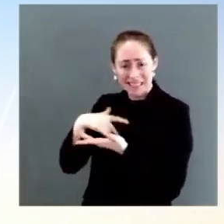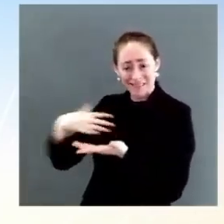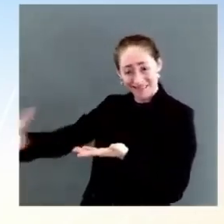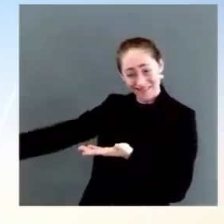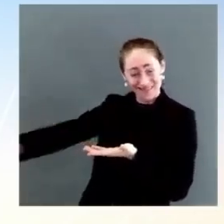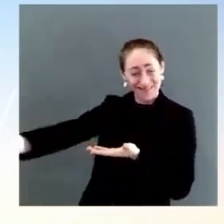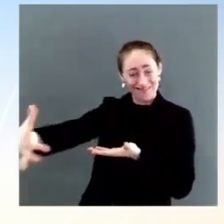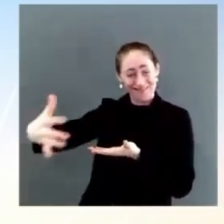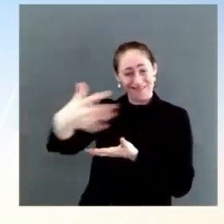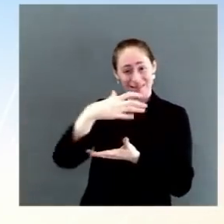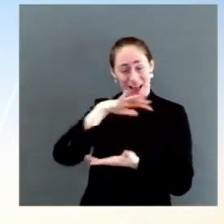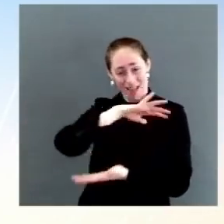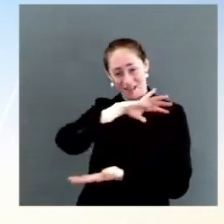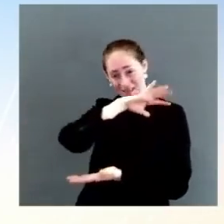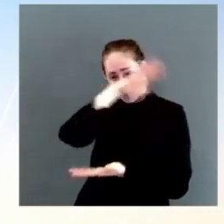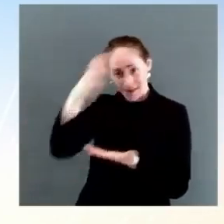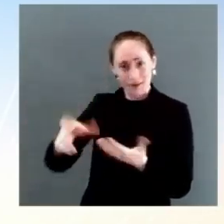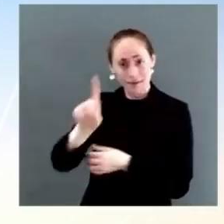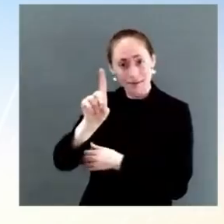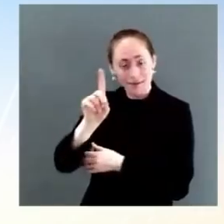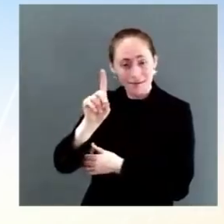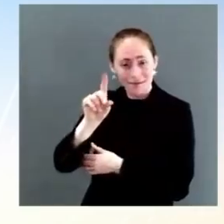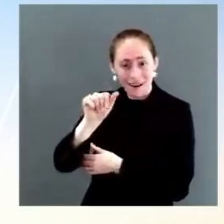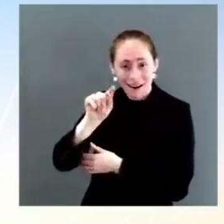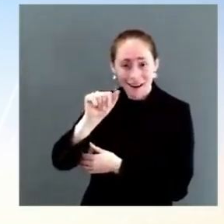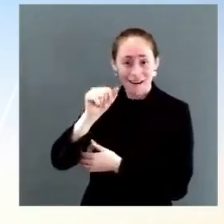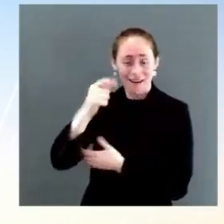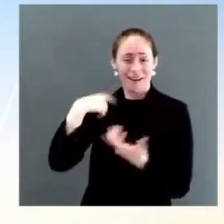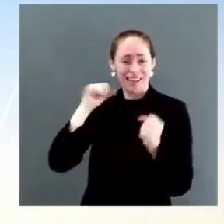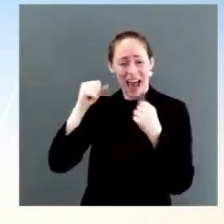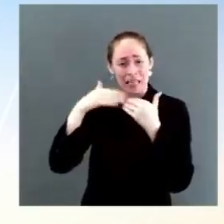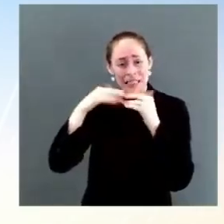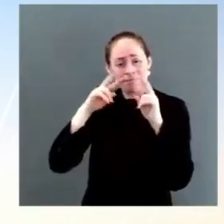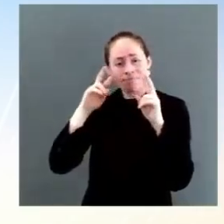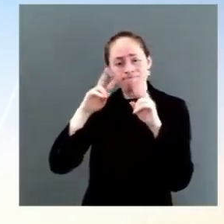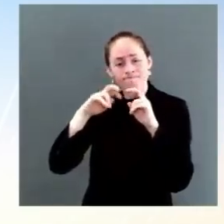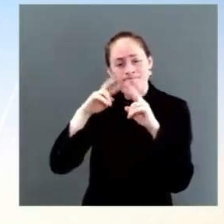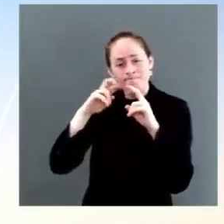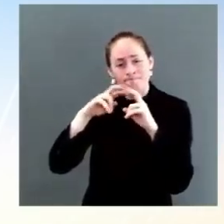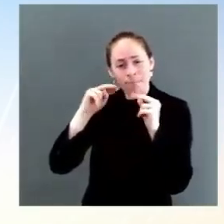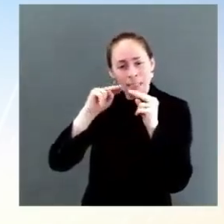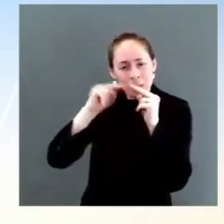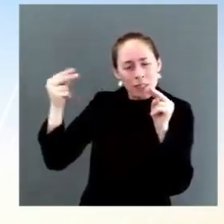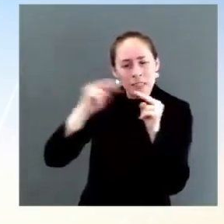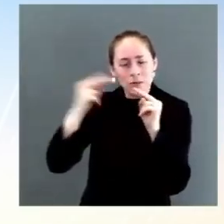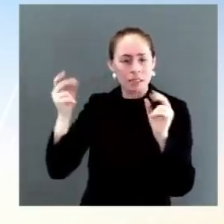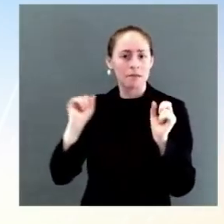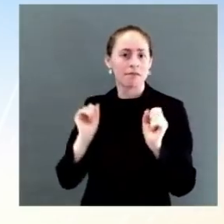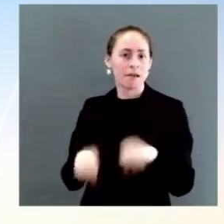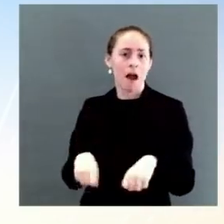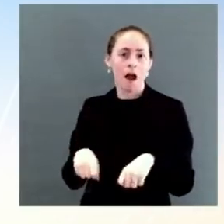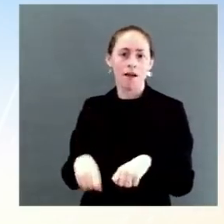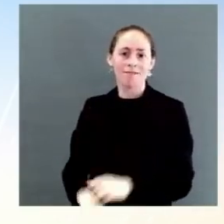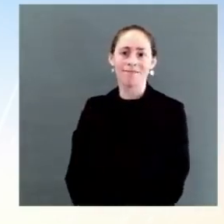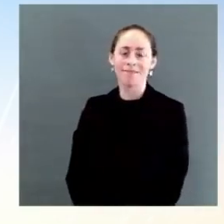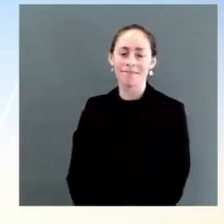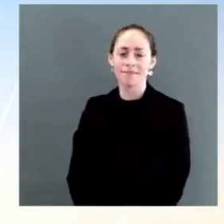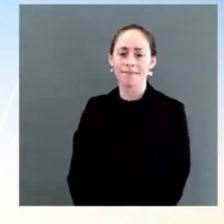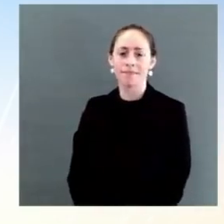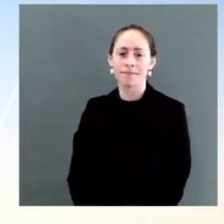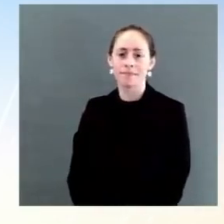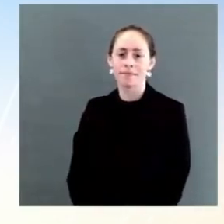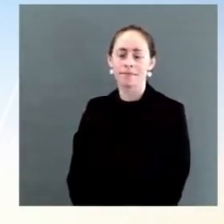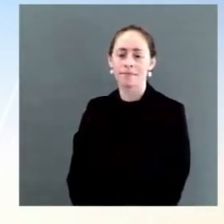point in time. Just one more. Yeah. Does the president believe that we lifted travel restrictions too early on Europe and other